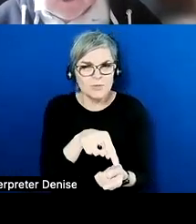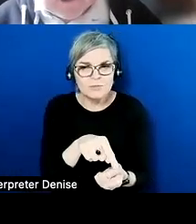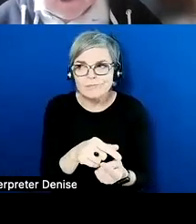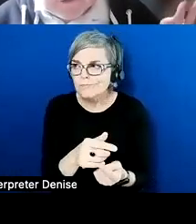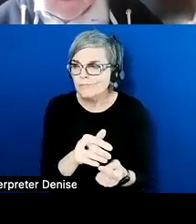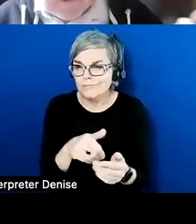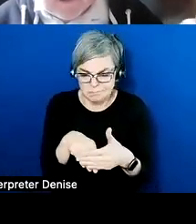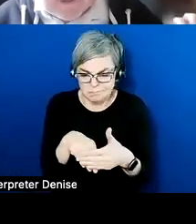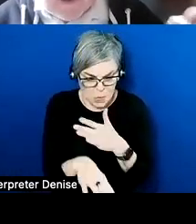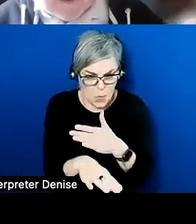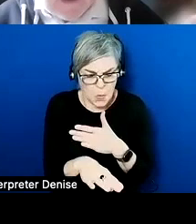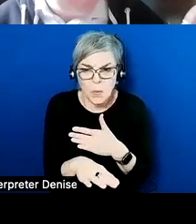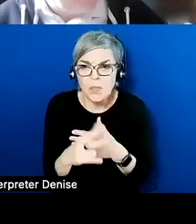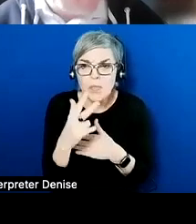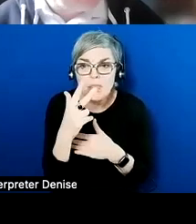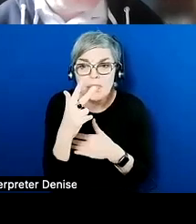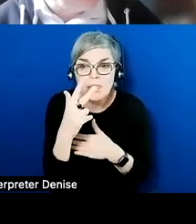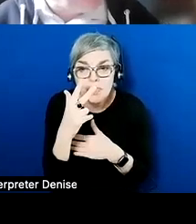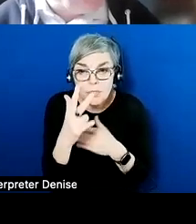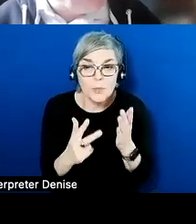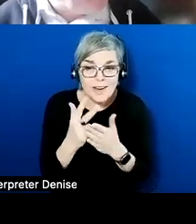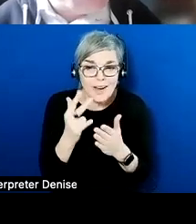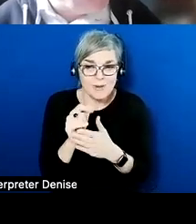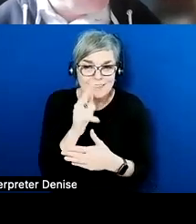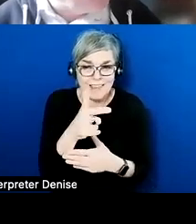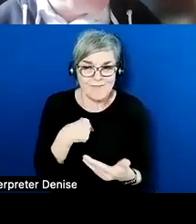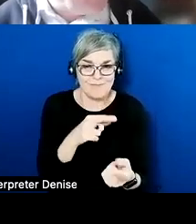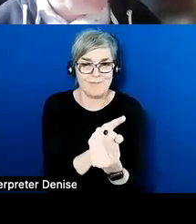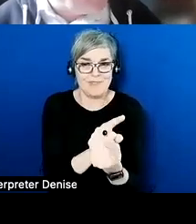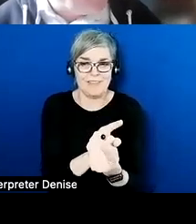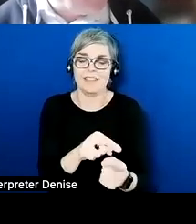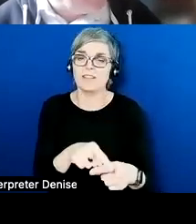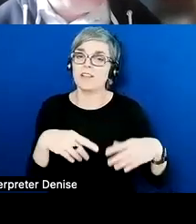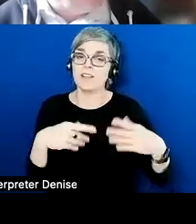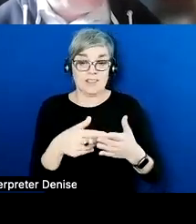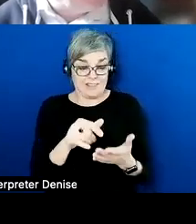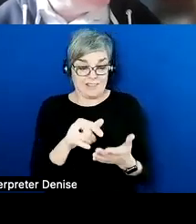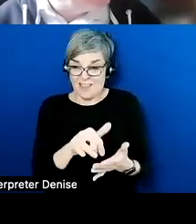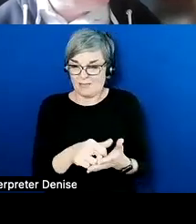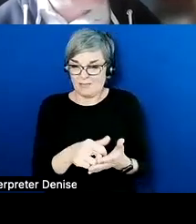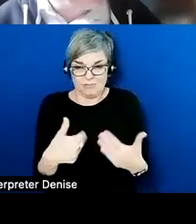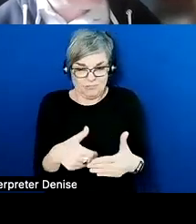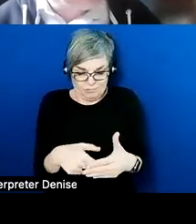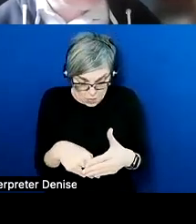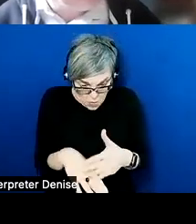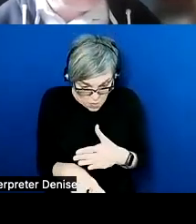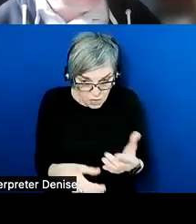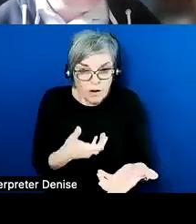he was really interactive even in those early moments.